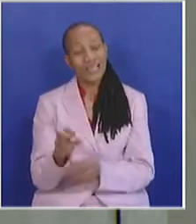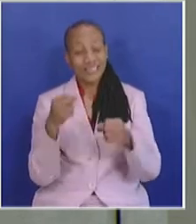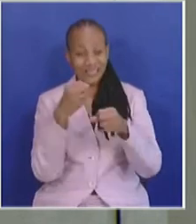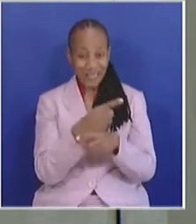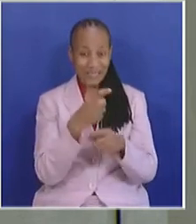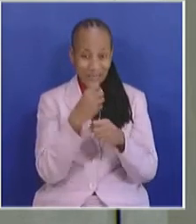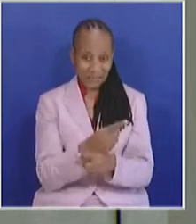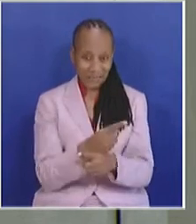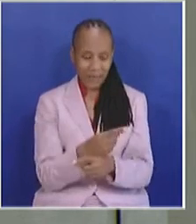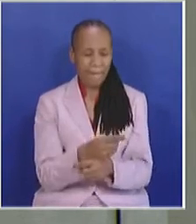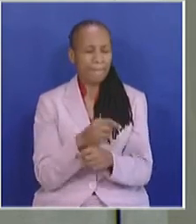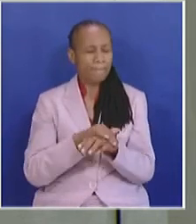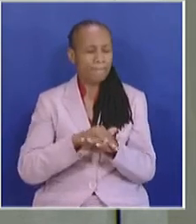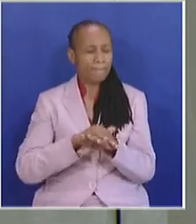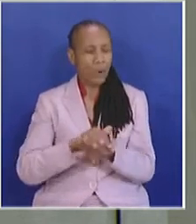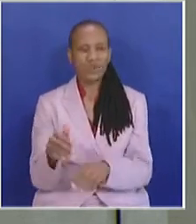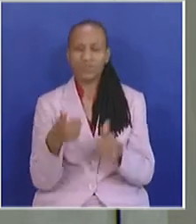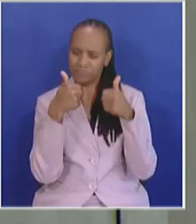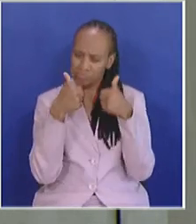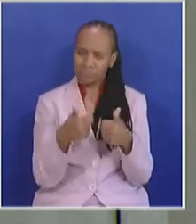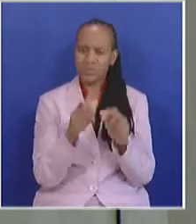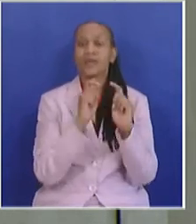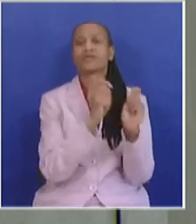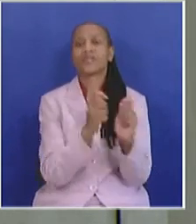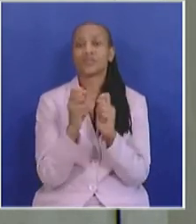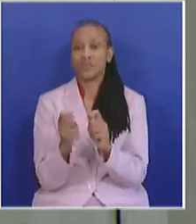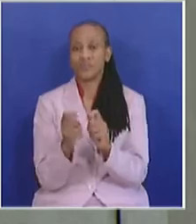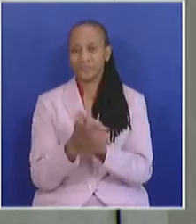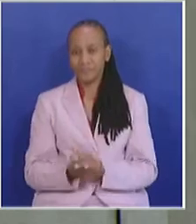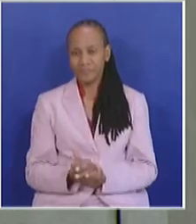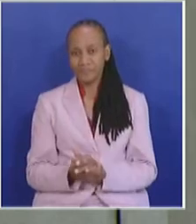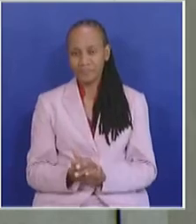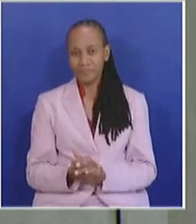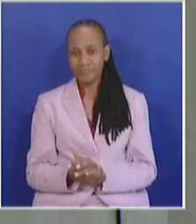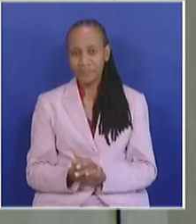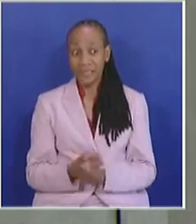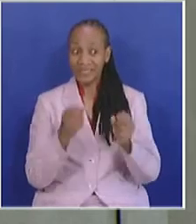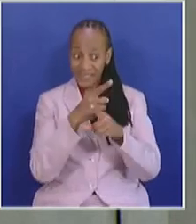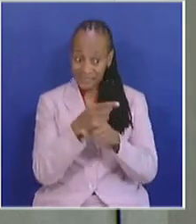are the preferred type of transport. They transport